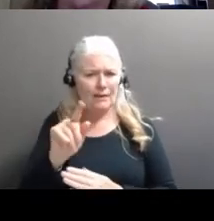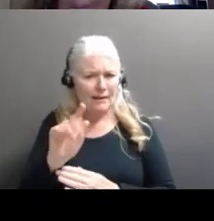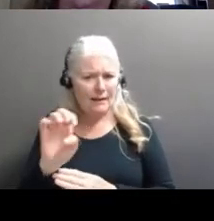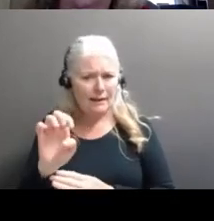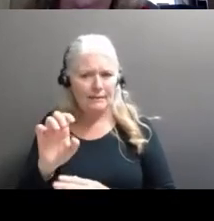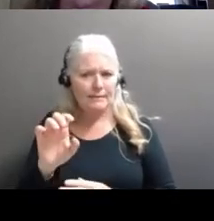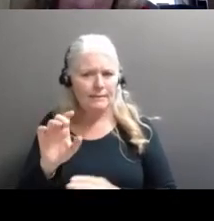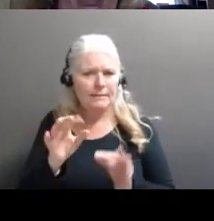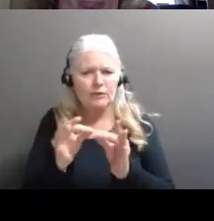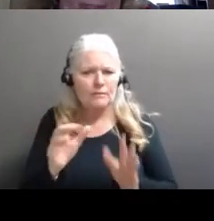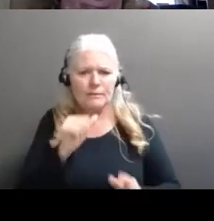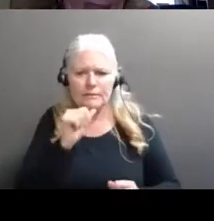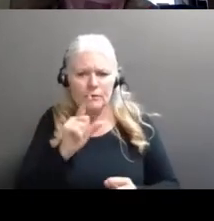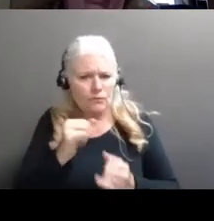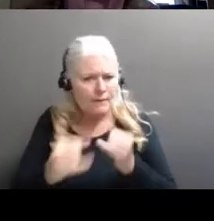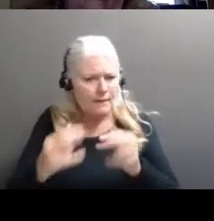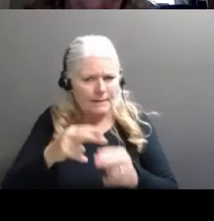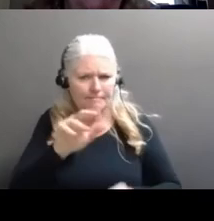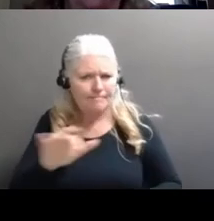anything they have from